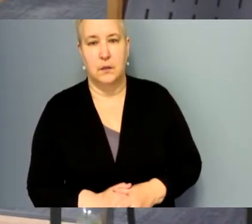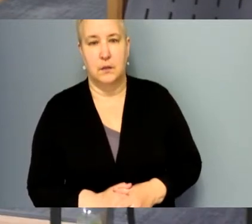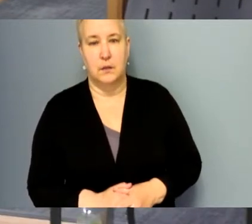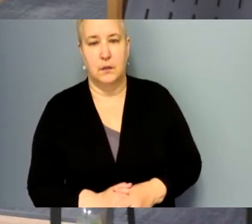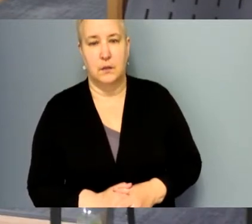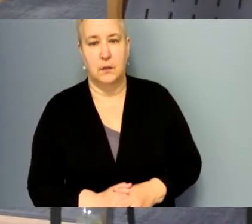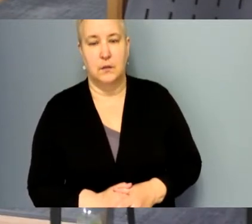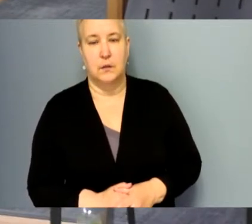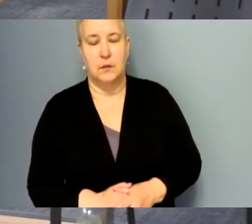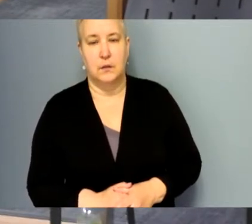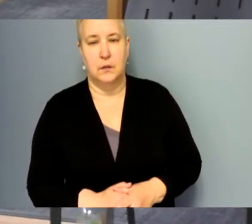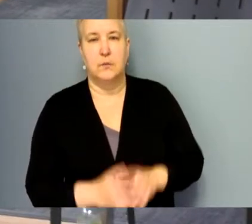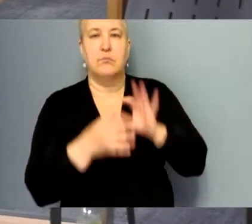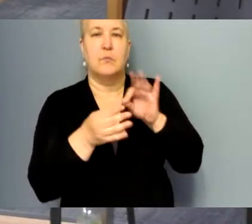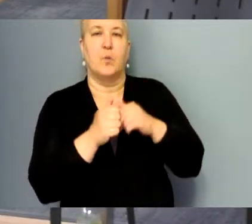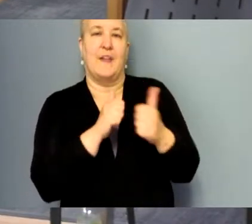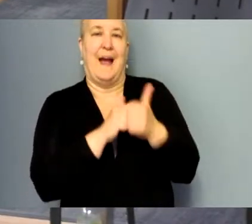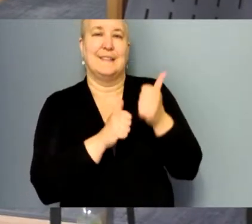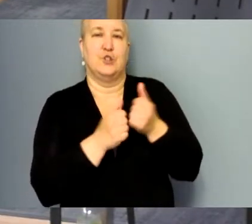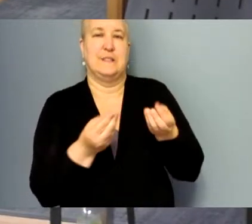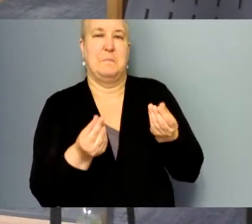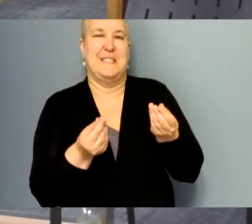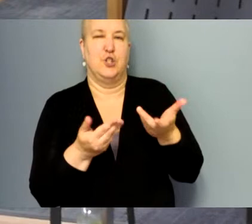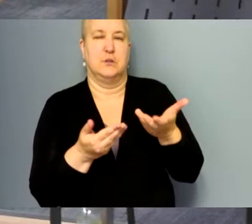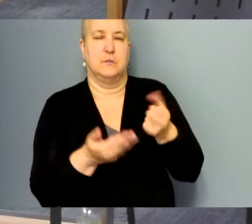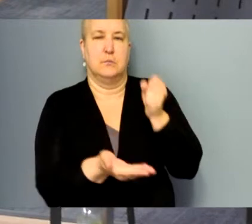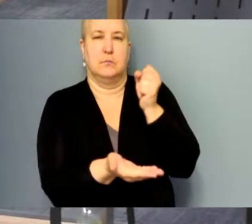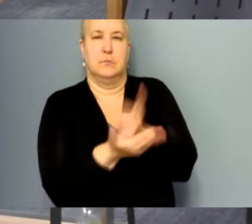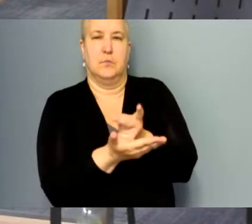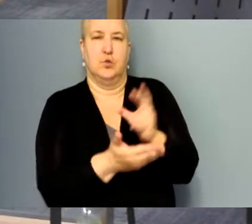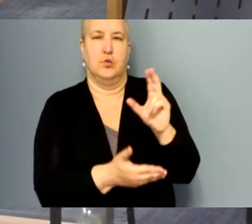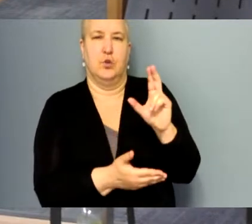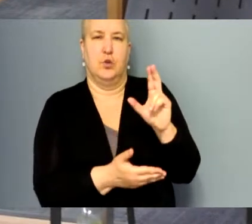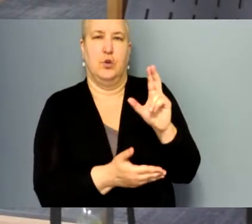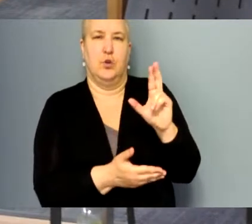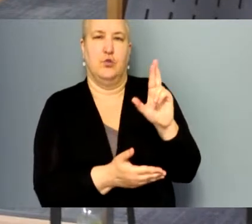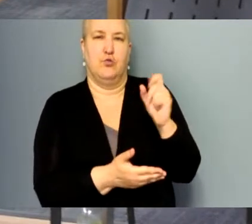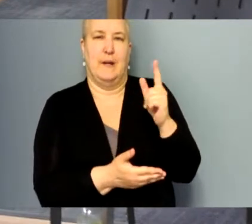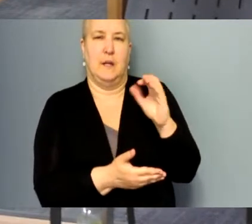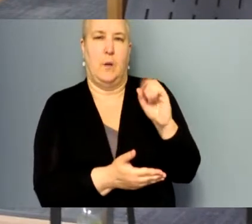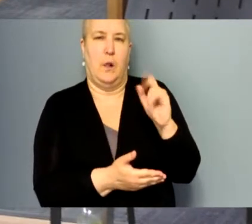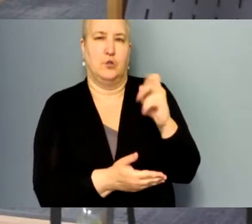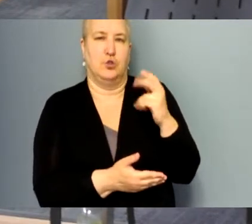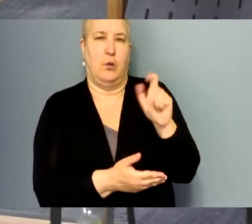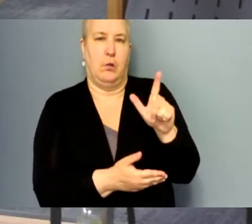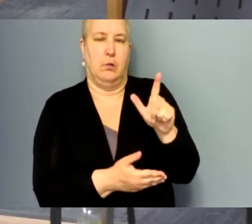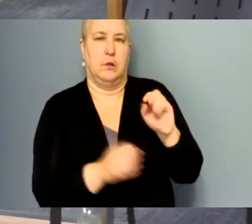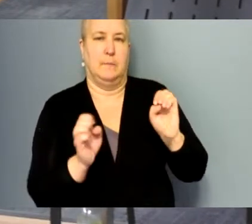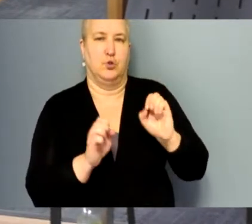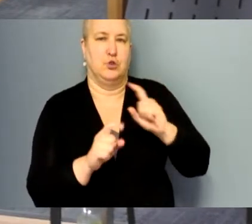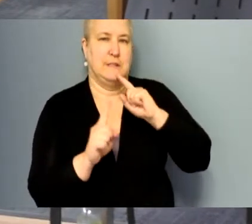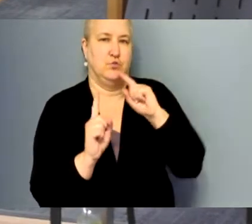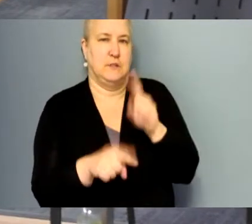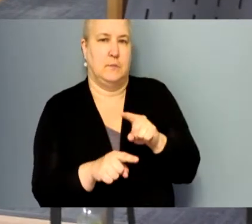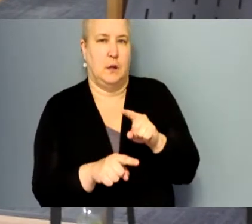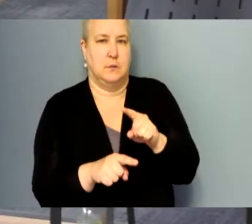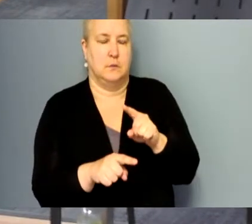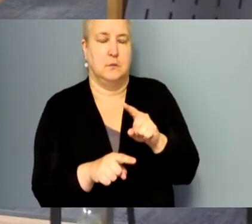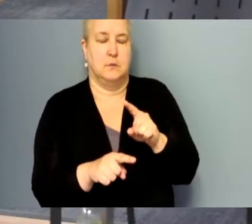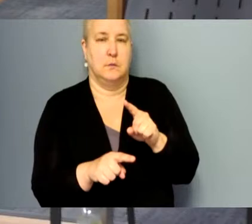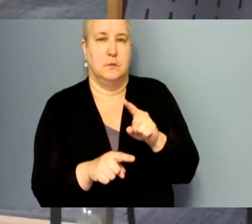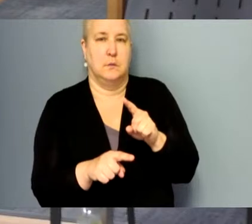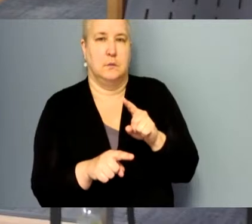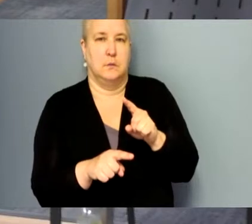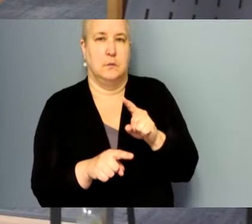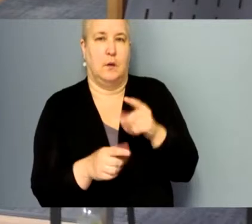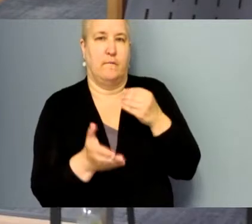Has to do with hazardous materials, approve radiological emergency response